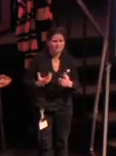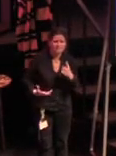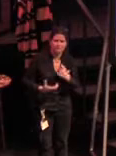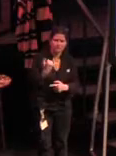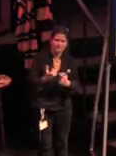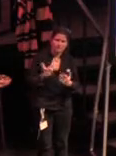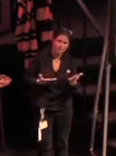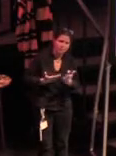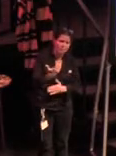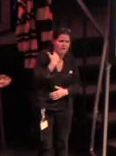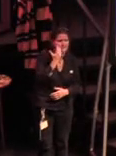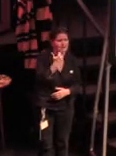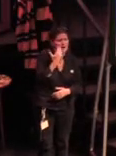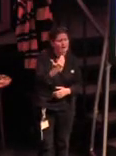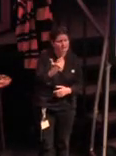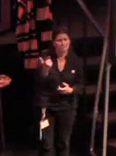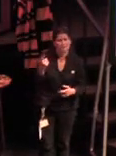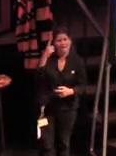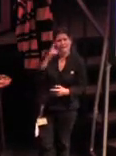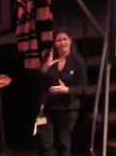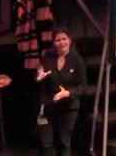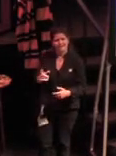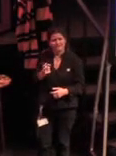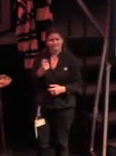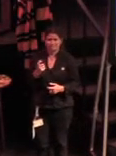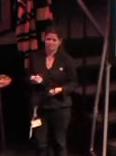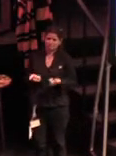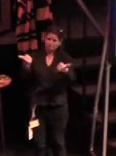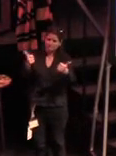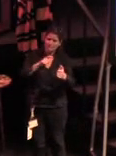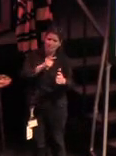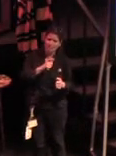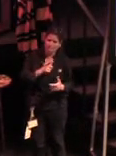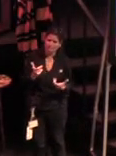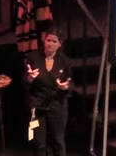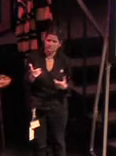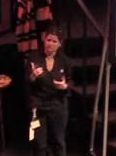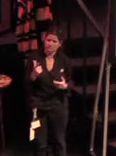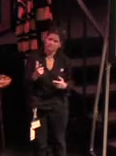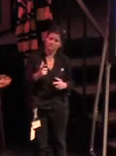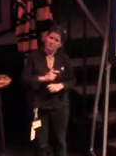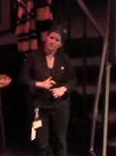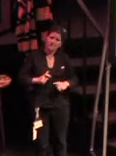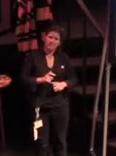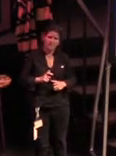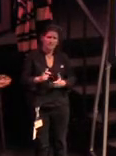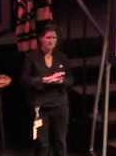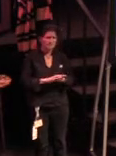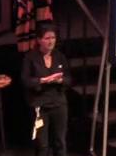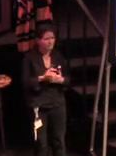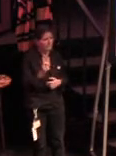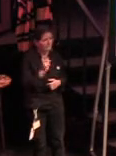feel uncomfortable because if it was comfortable, we'd be doing it already. Or we'd be doing it well.